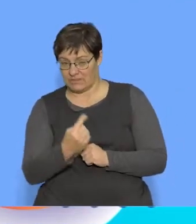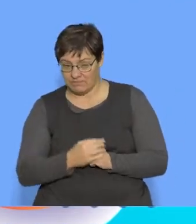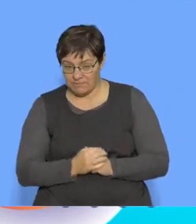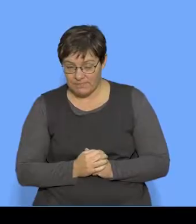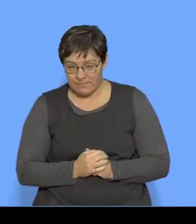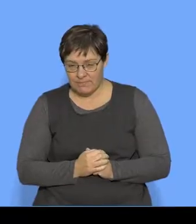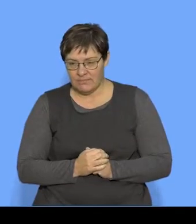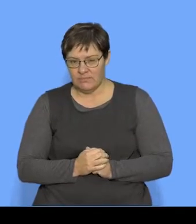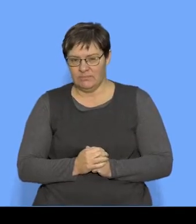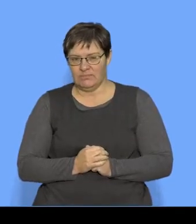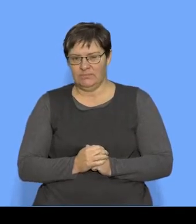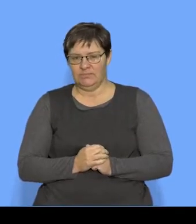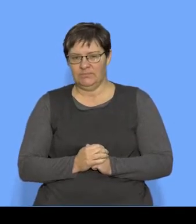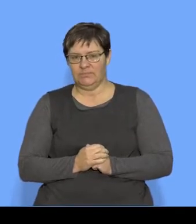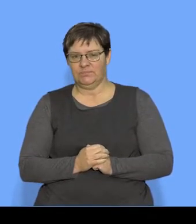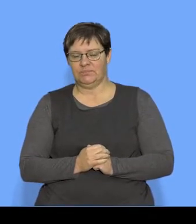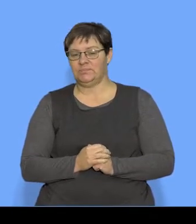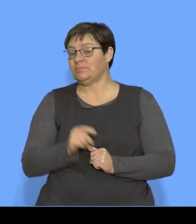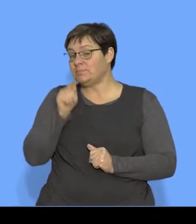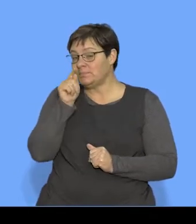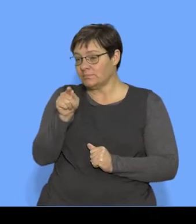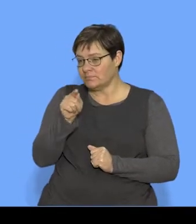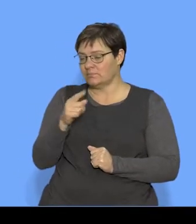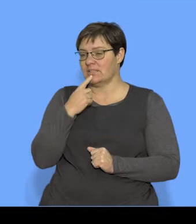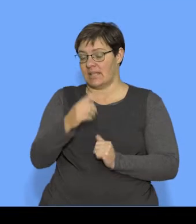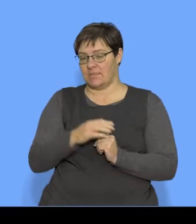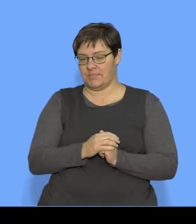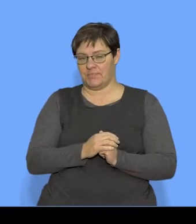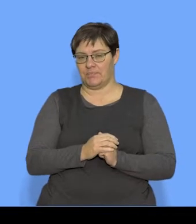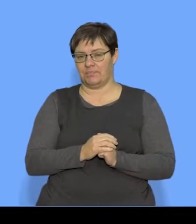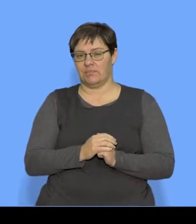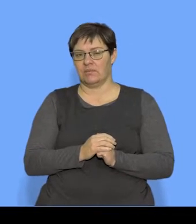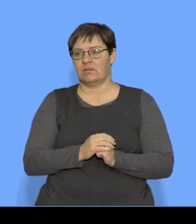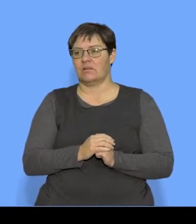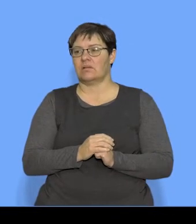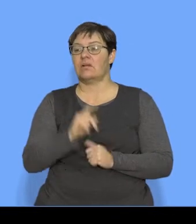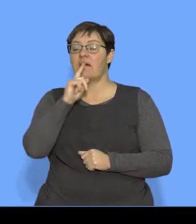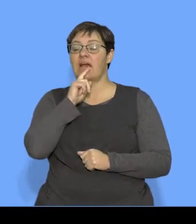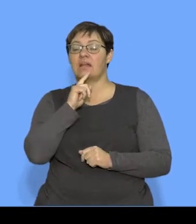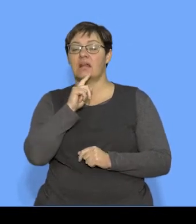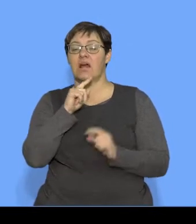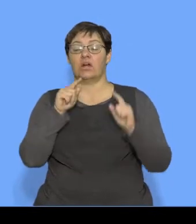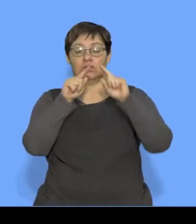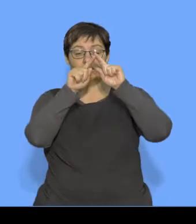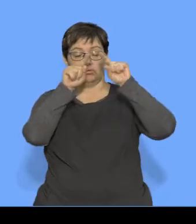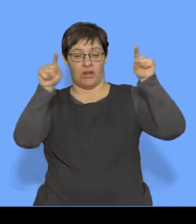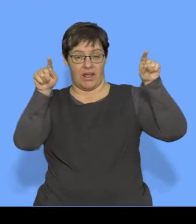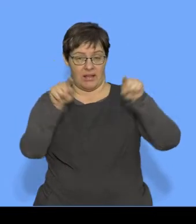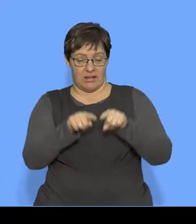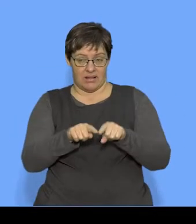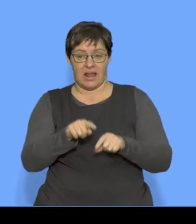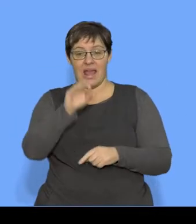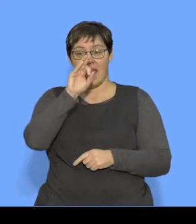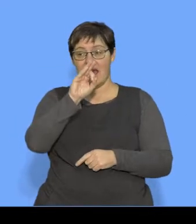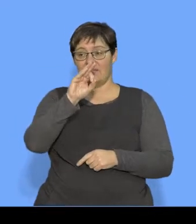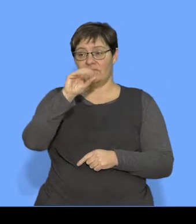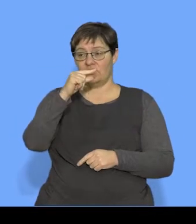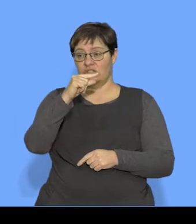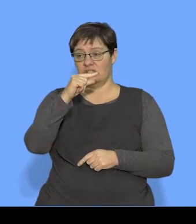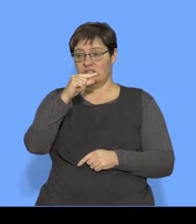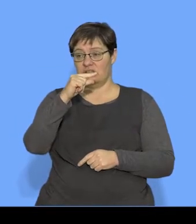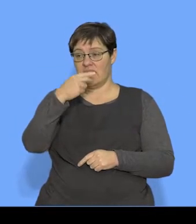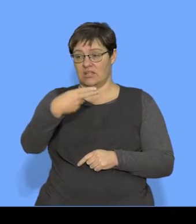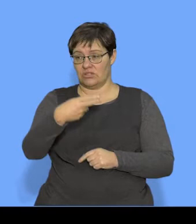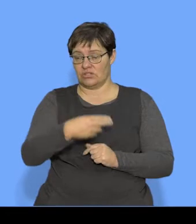do. So here they're saying to us, in triangle FGH, right? This is a